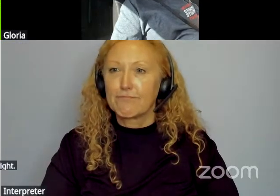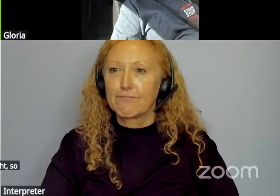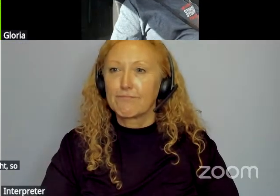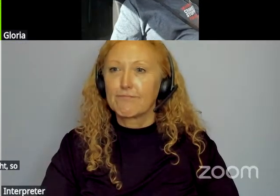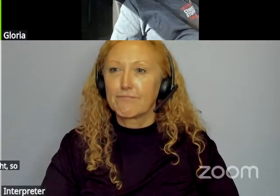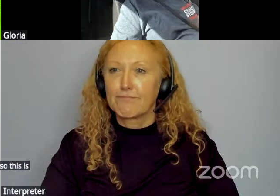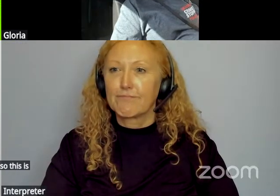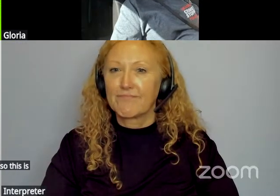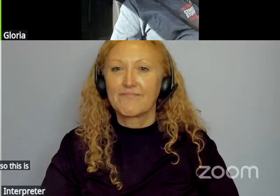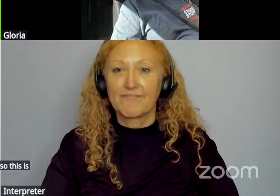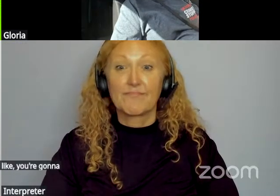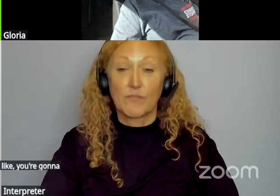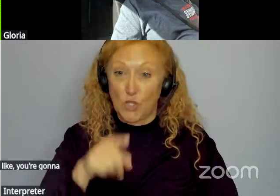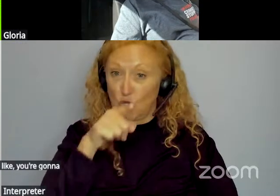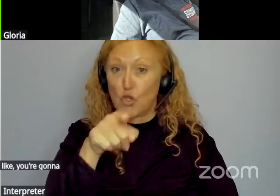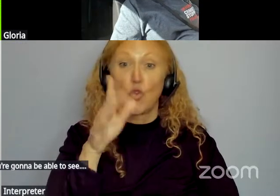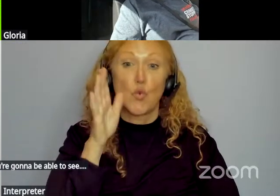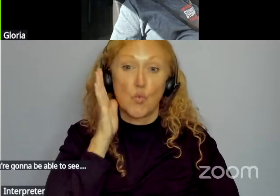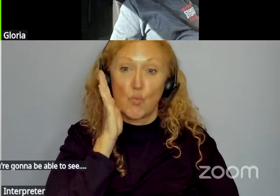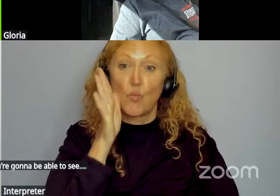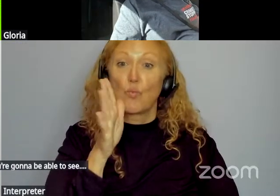is like, you're going to be able to see.